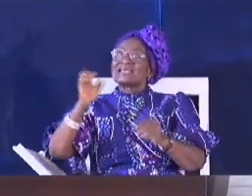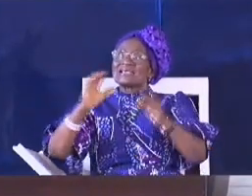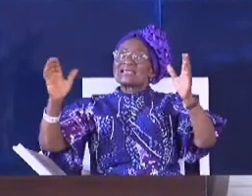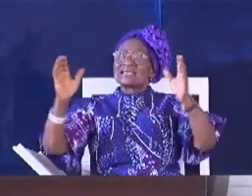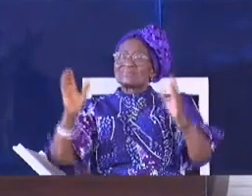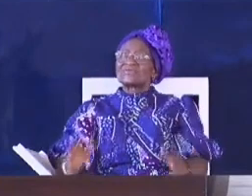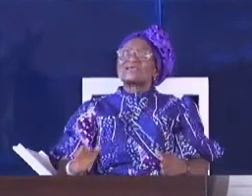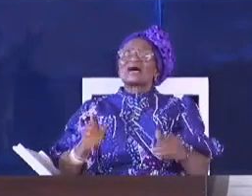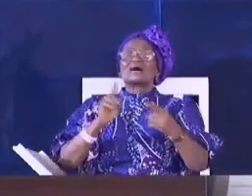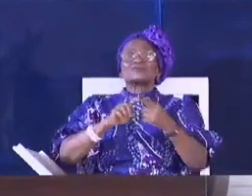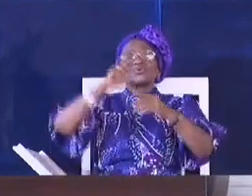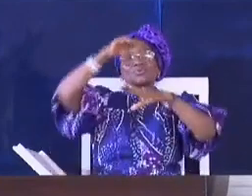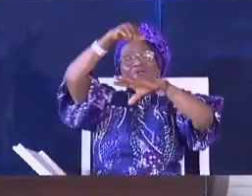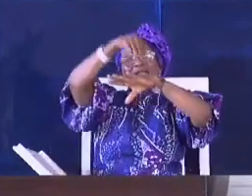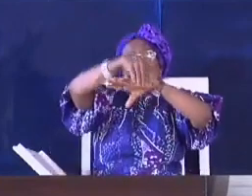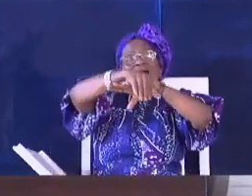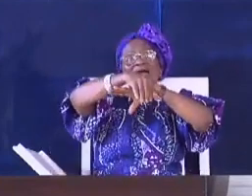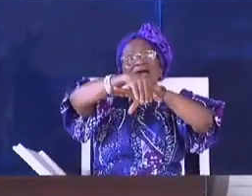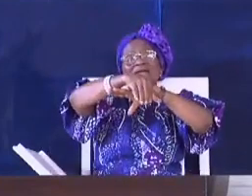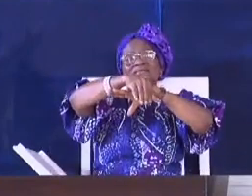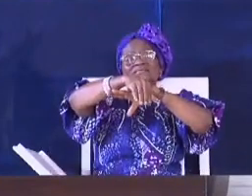Tonight,